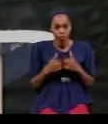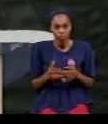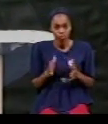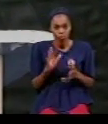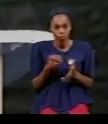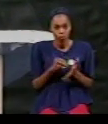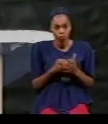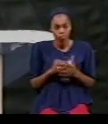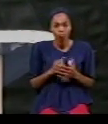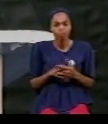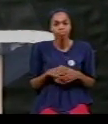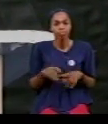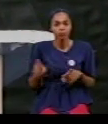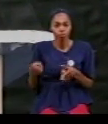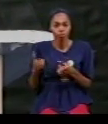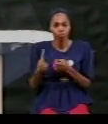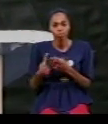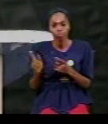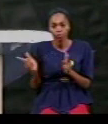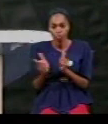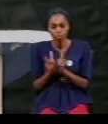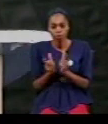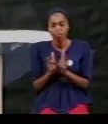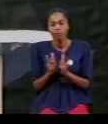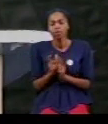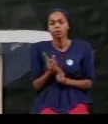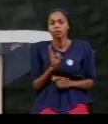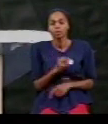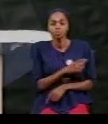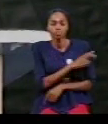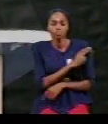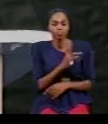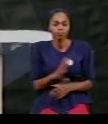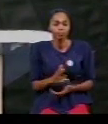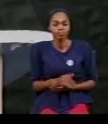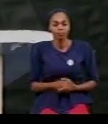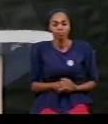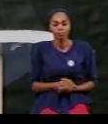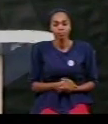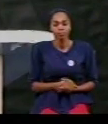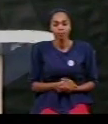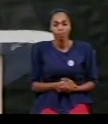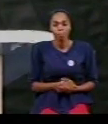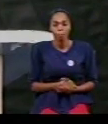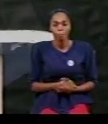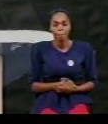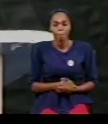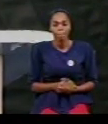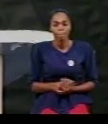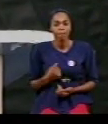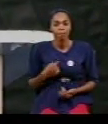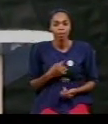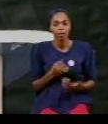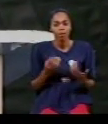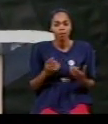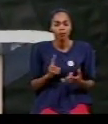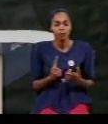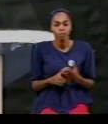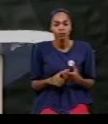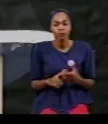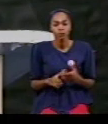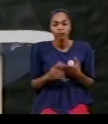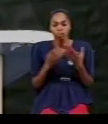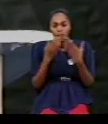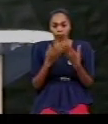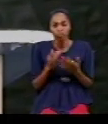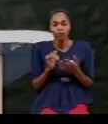them given to you there. We want to appreciate that Professor Isaiah Olunrati Olurinola, who